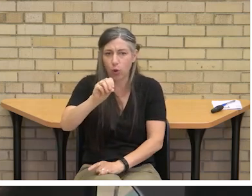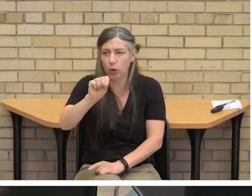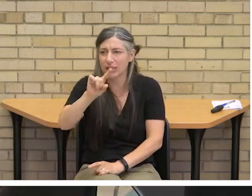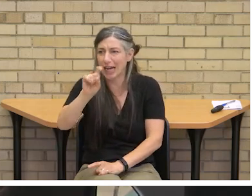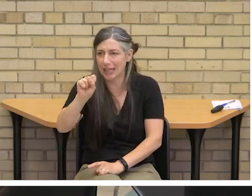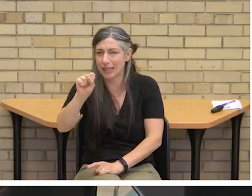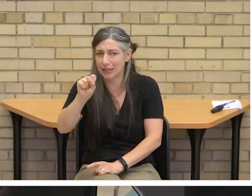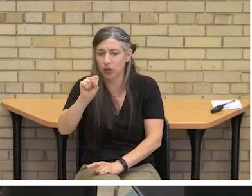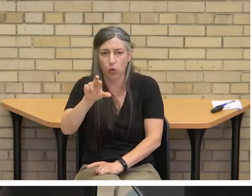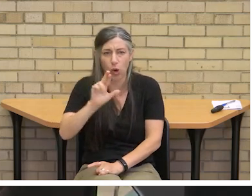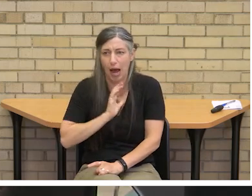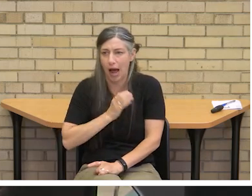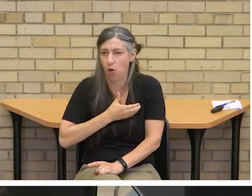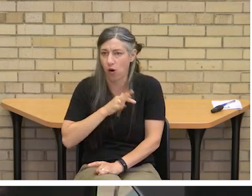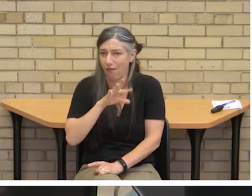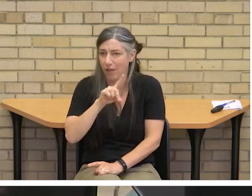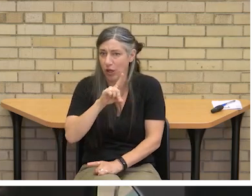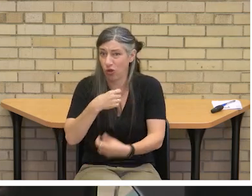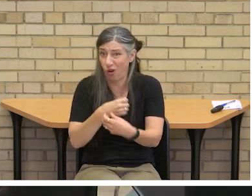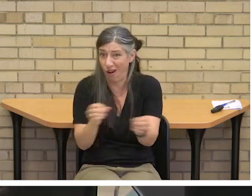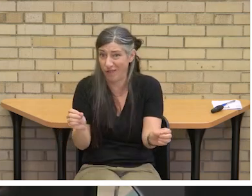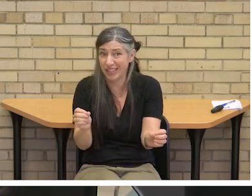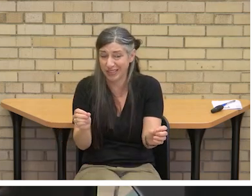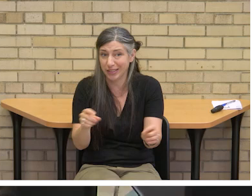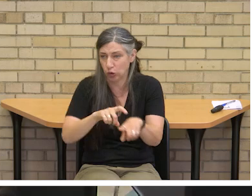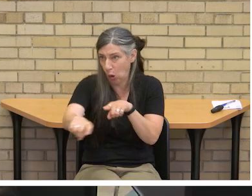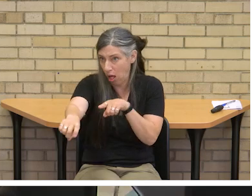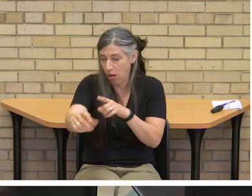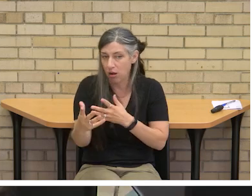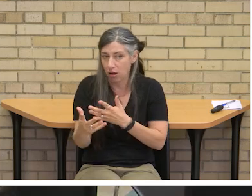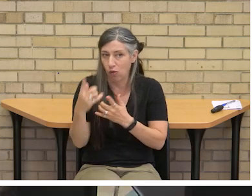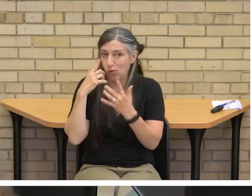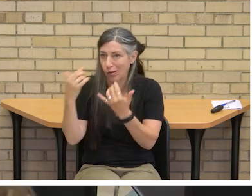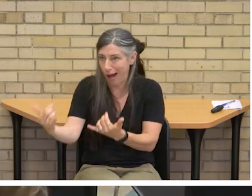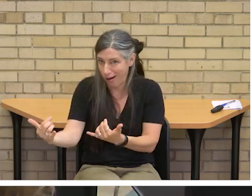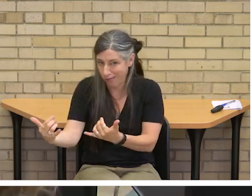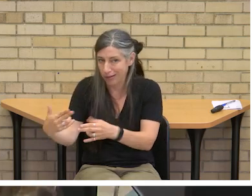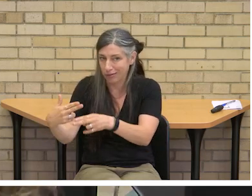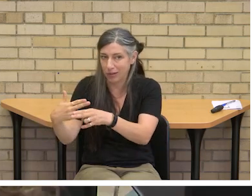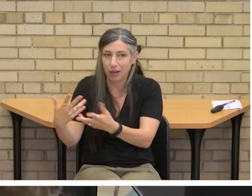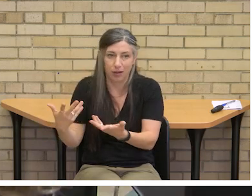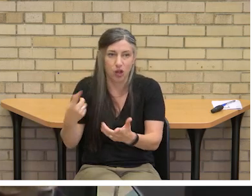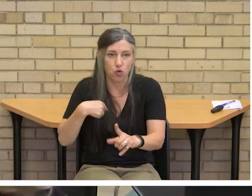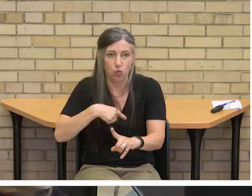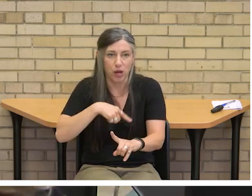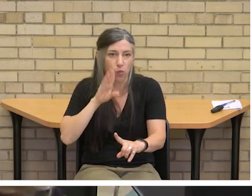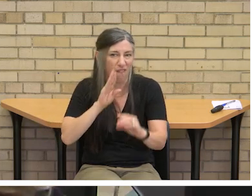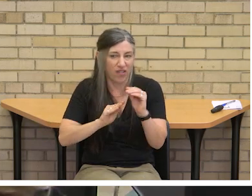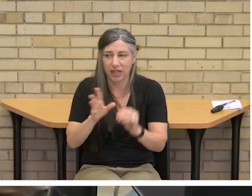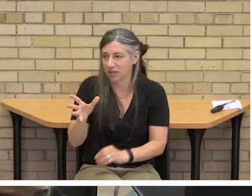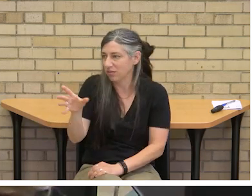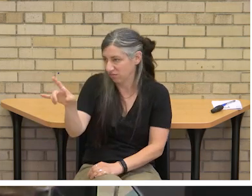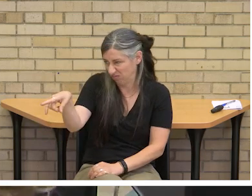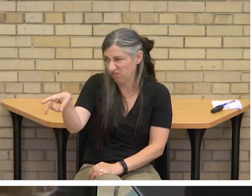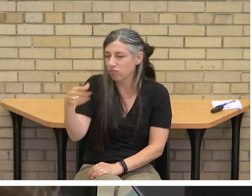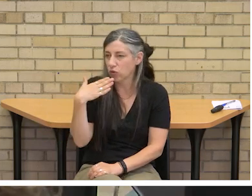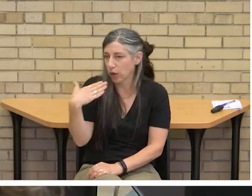inspection field office. We'll send one of our inspectors out to look at the problem and get it corrected. That's all we need.